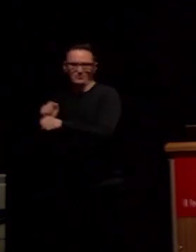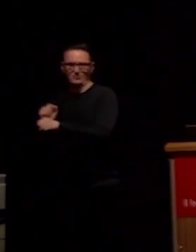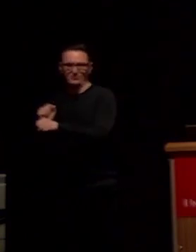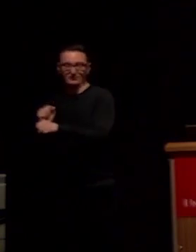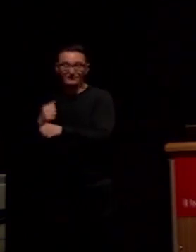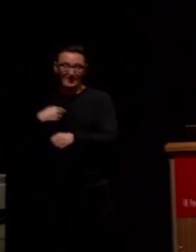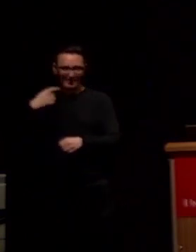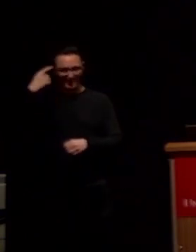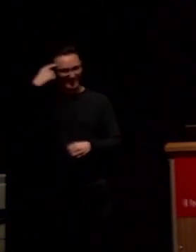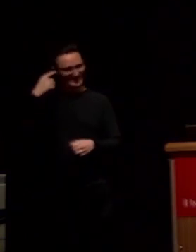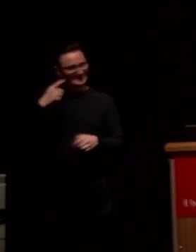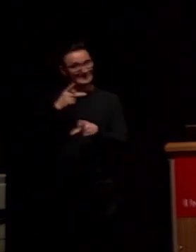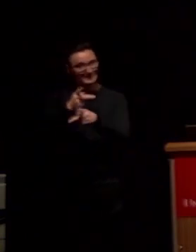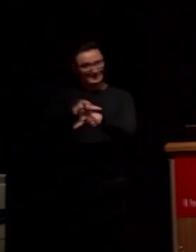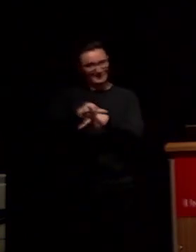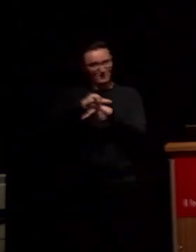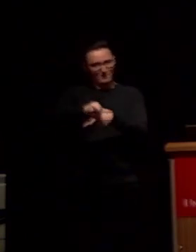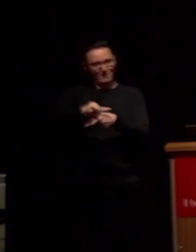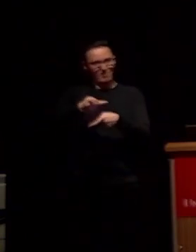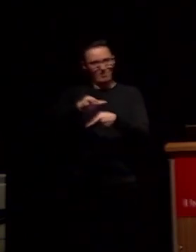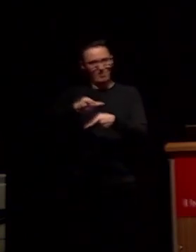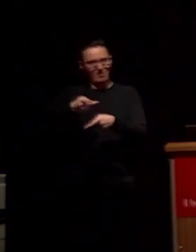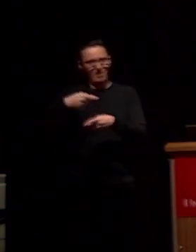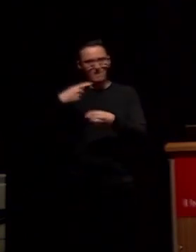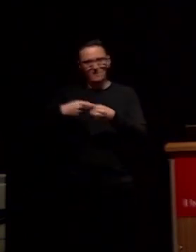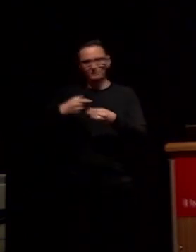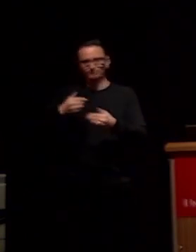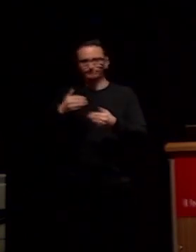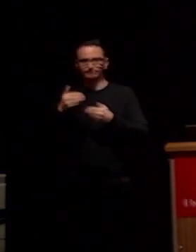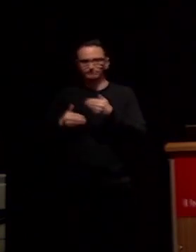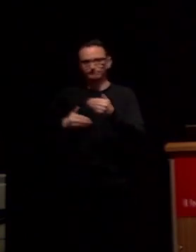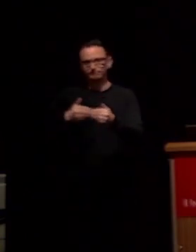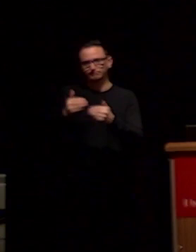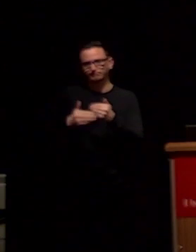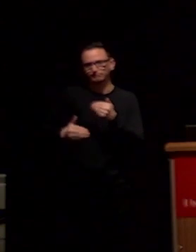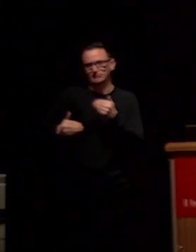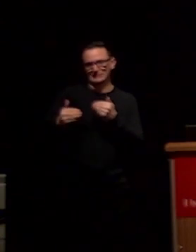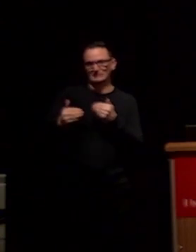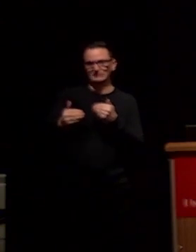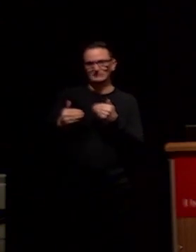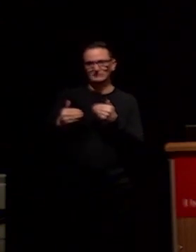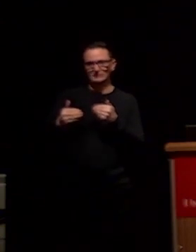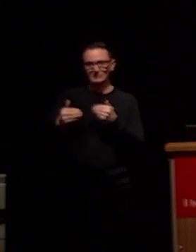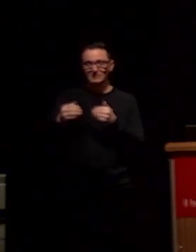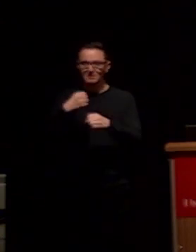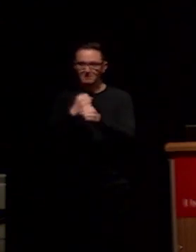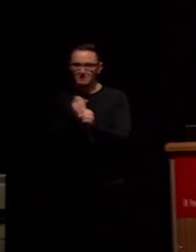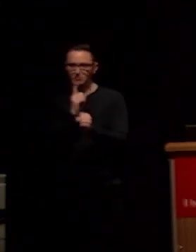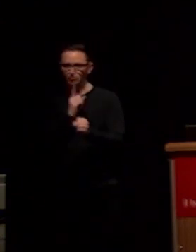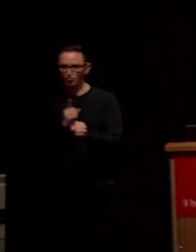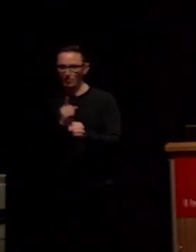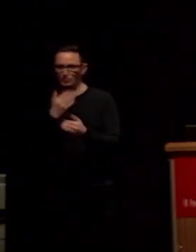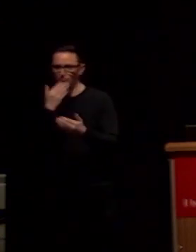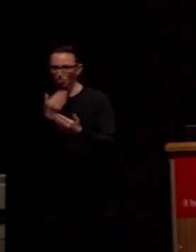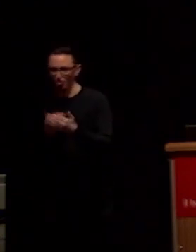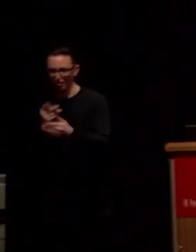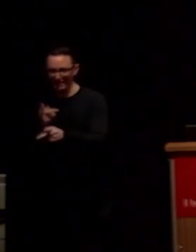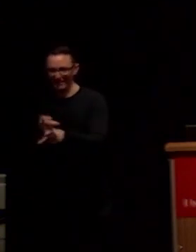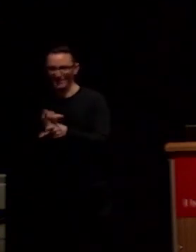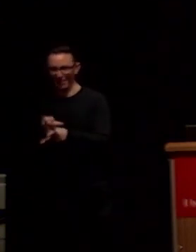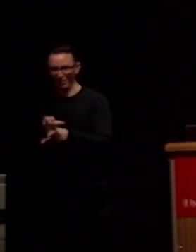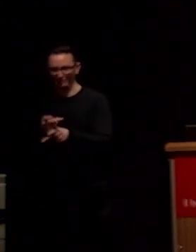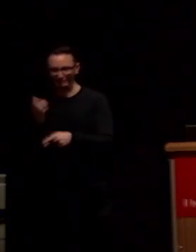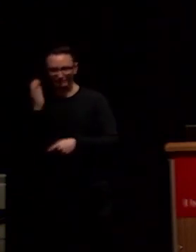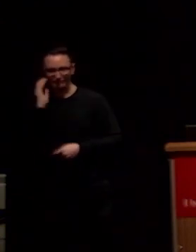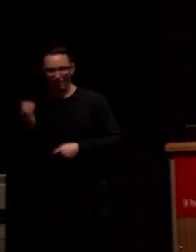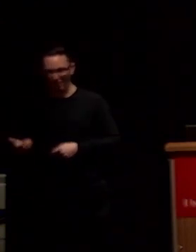just a little bit careful about how we proceed in this space to make sure that it's actually good care that you're getting on the mm-hmm. other end